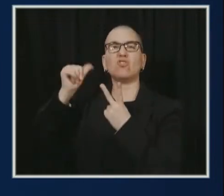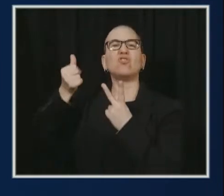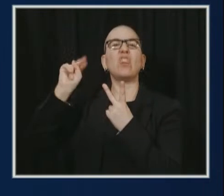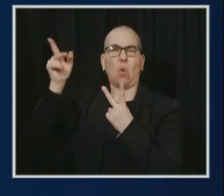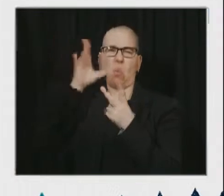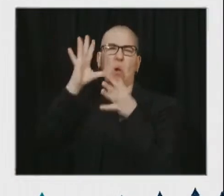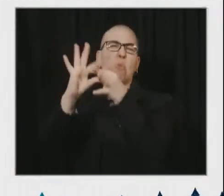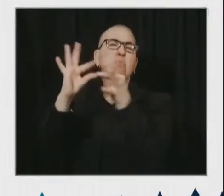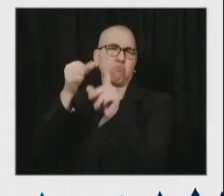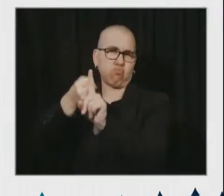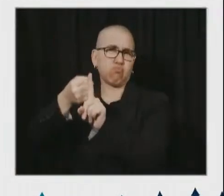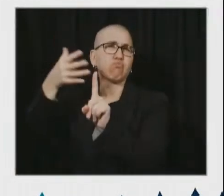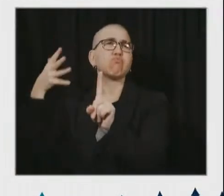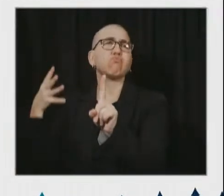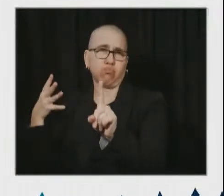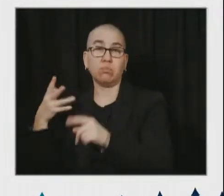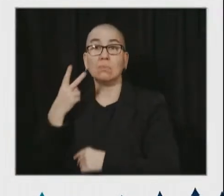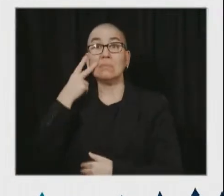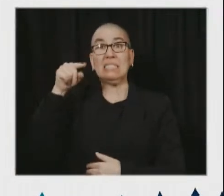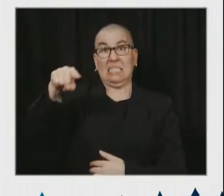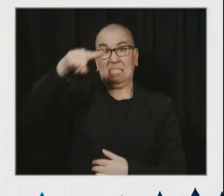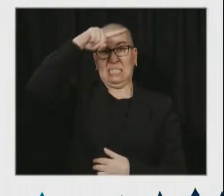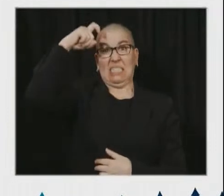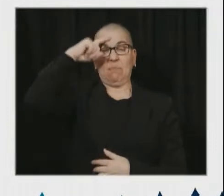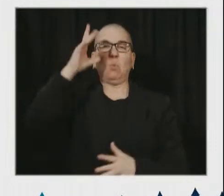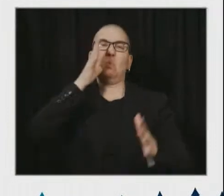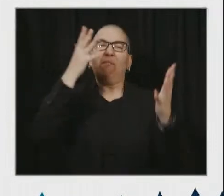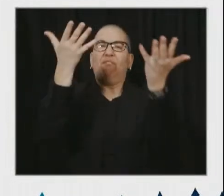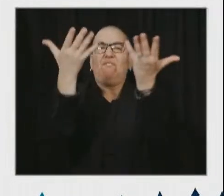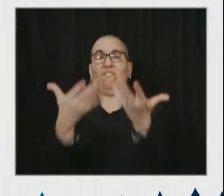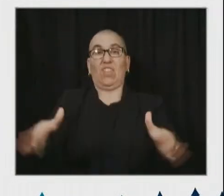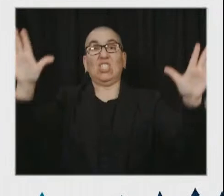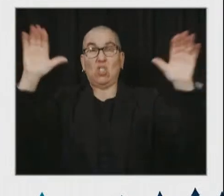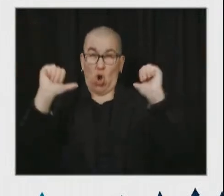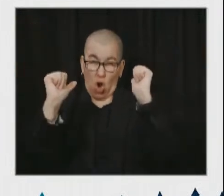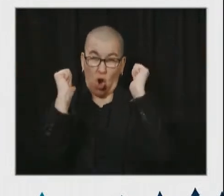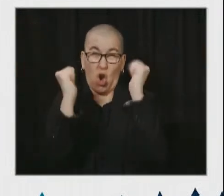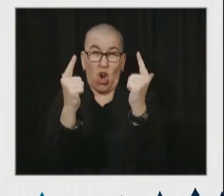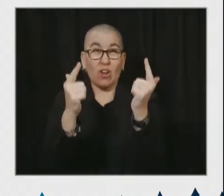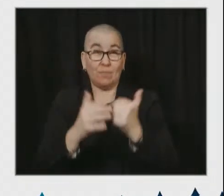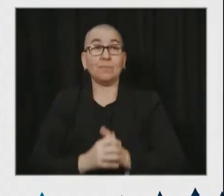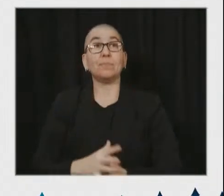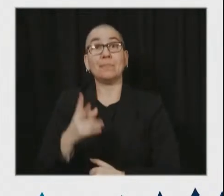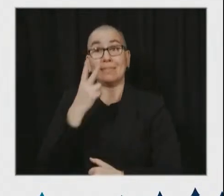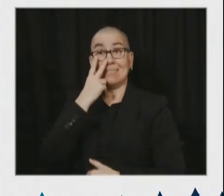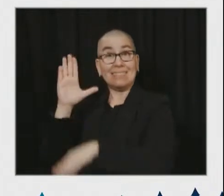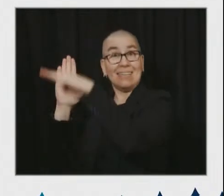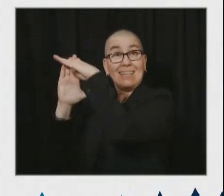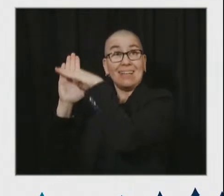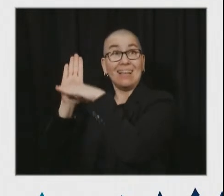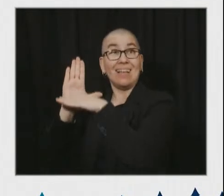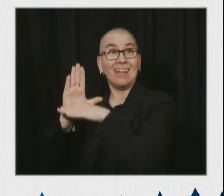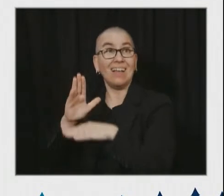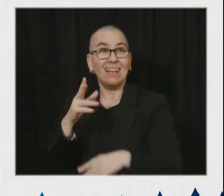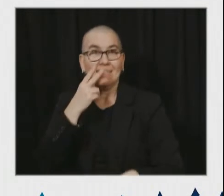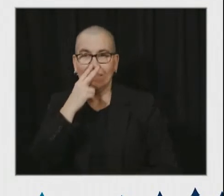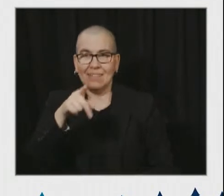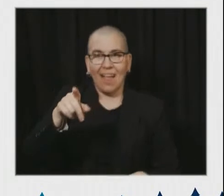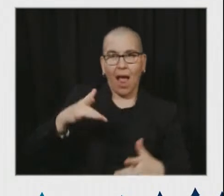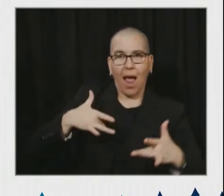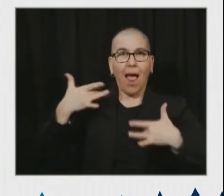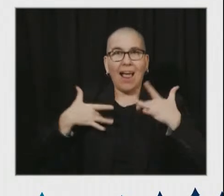Minnesotan gets a shot. And here it is, folks. This is what we've been waiting for. And I tell you, when I saw this and asked my team to put together a graphic as